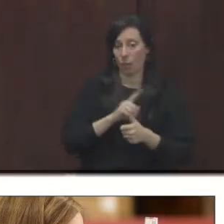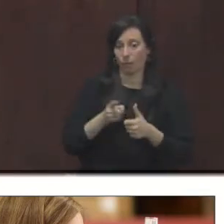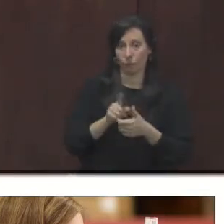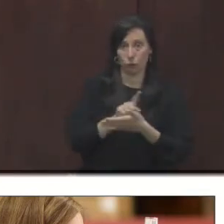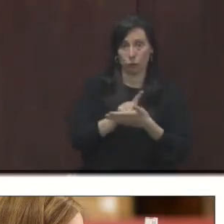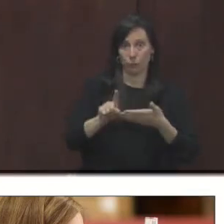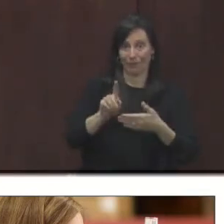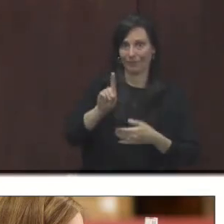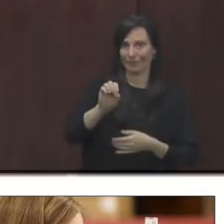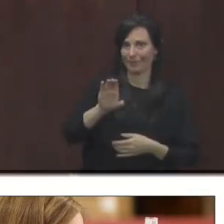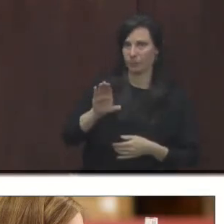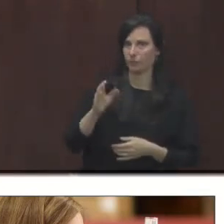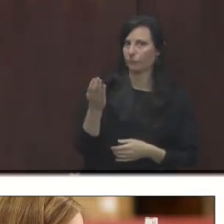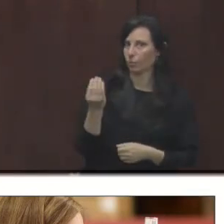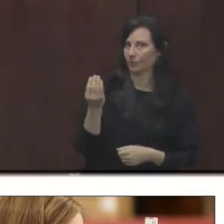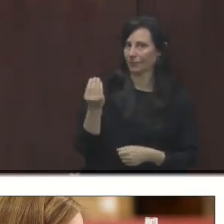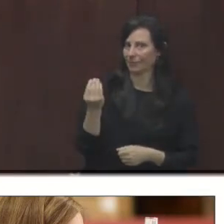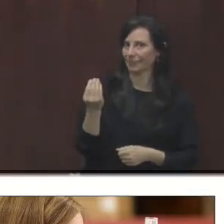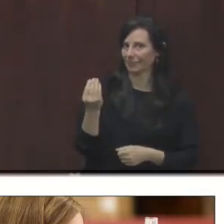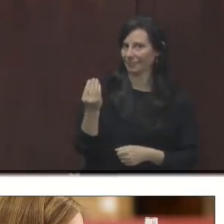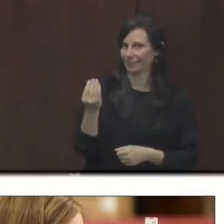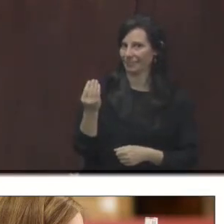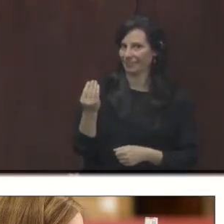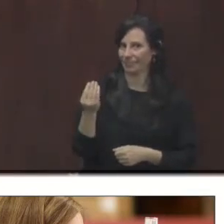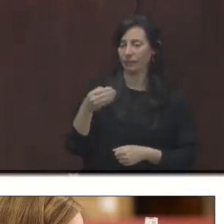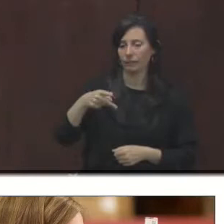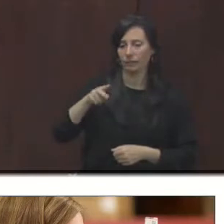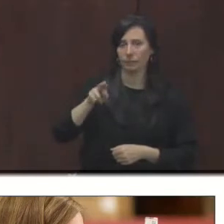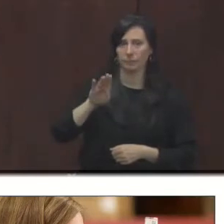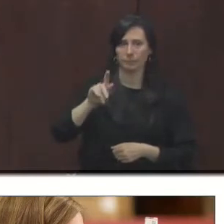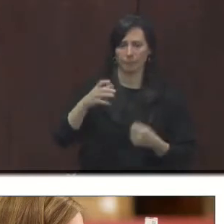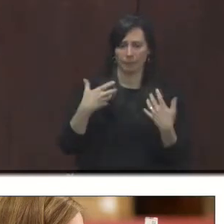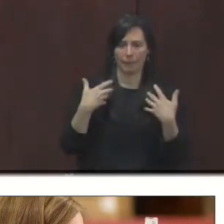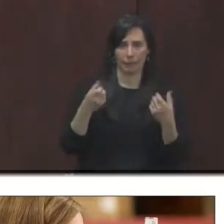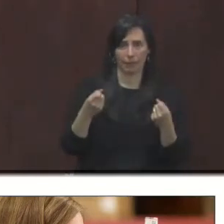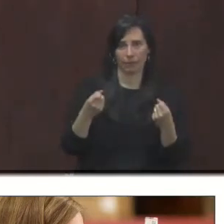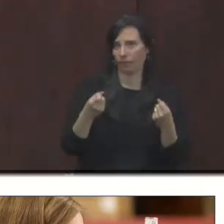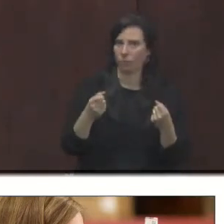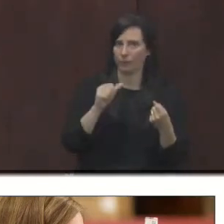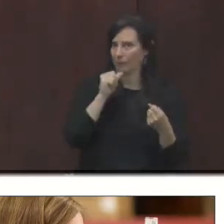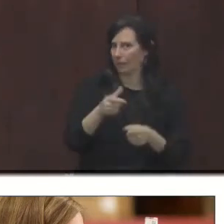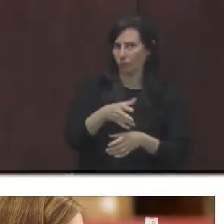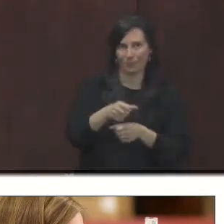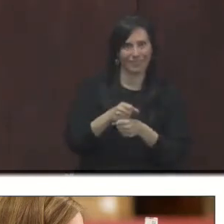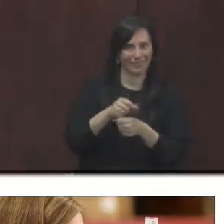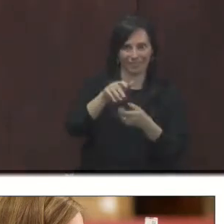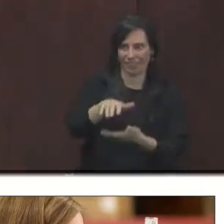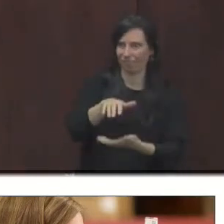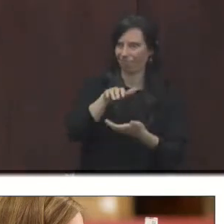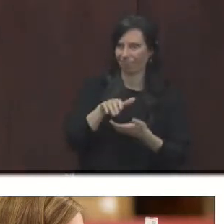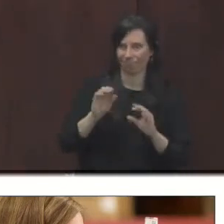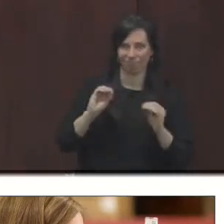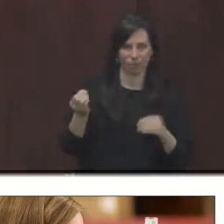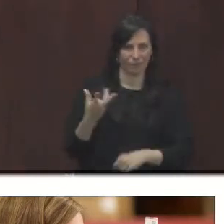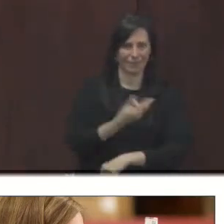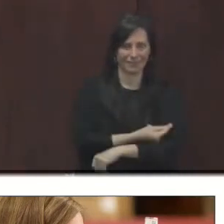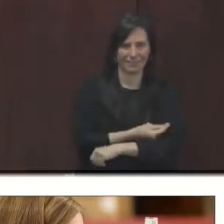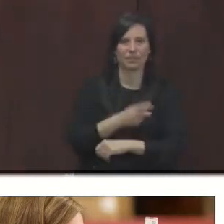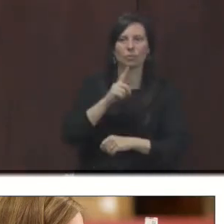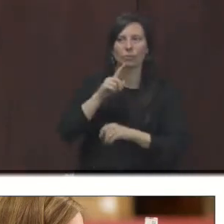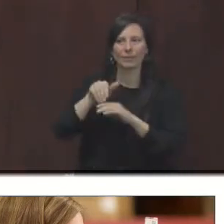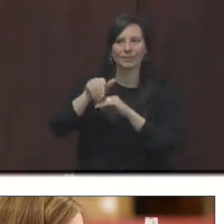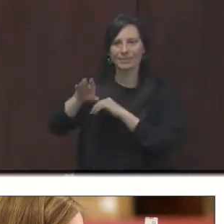December 14th. During that distribution, public health in Buncombe County did not receive an allotment that was dedicated specifically to hospital